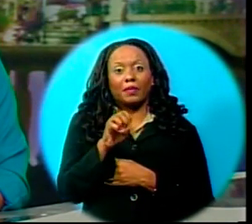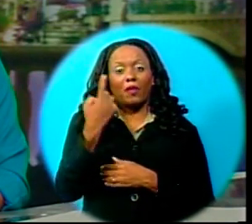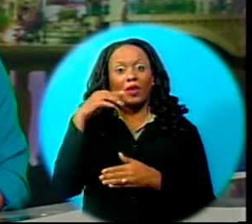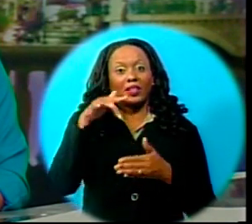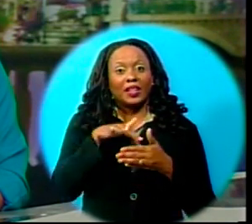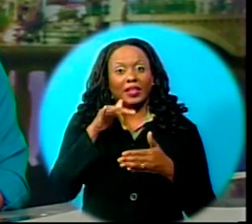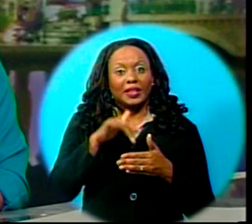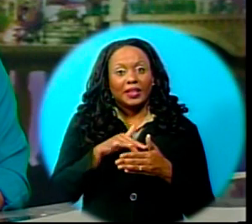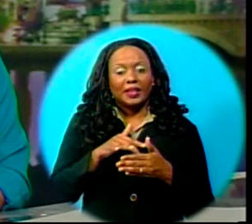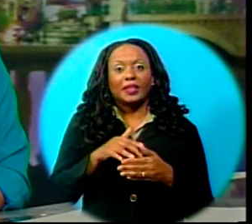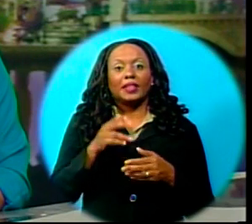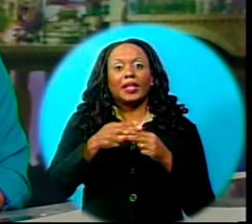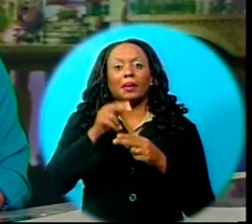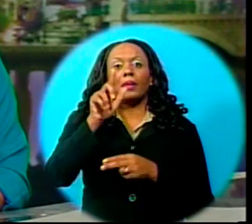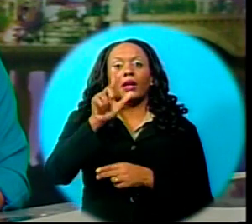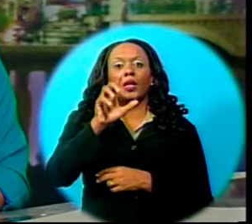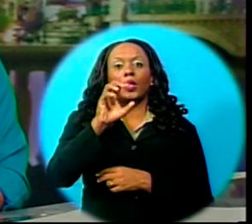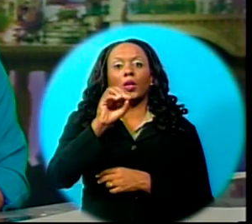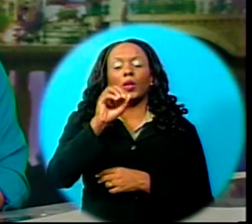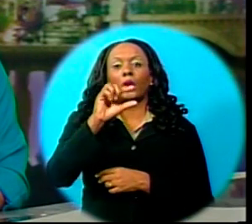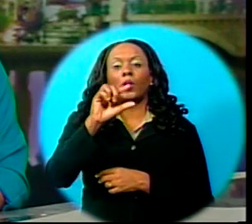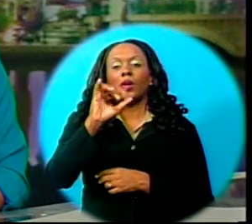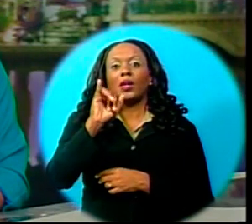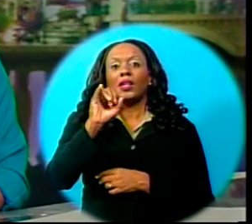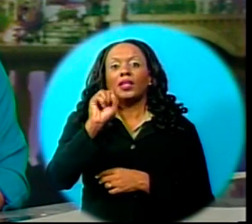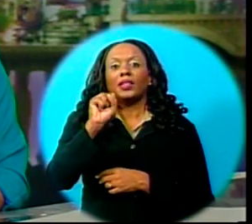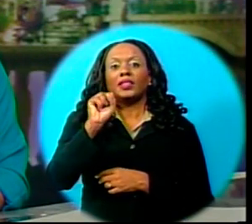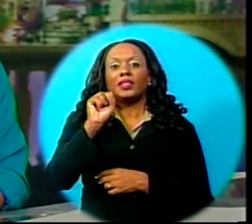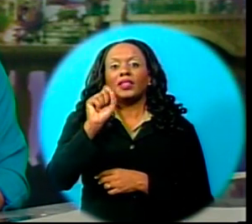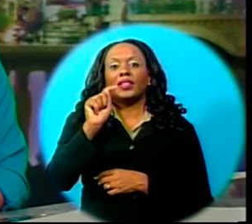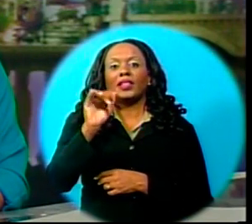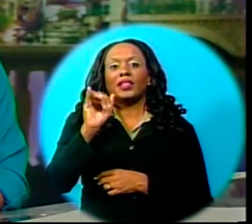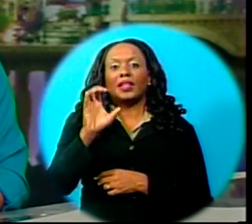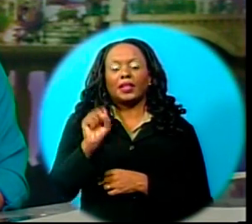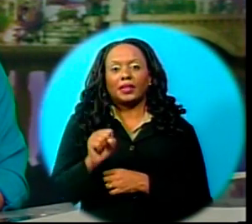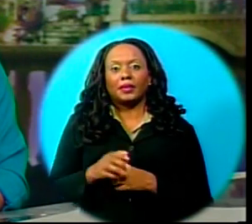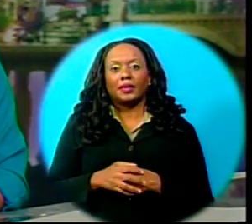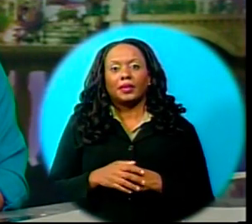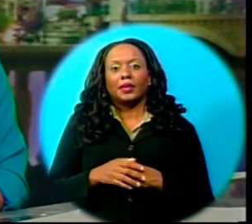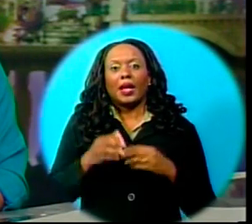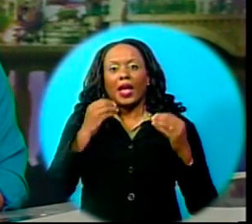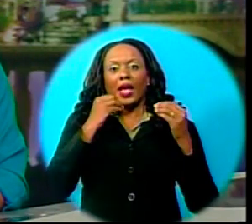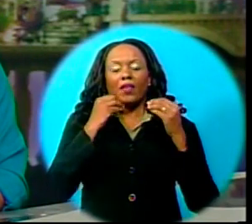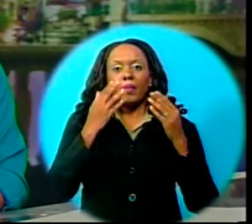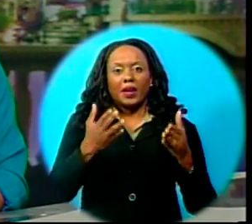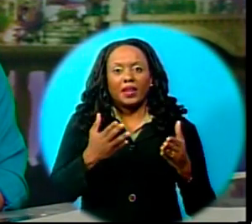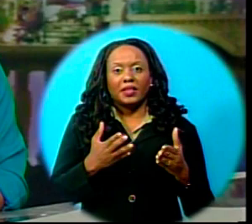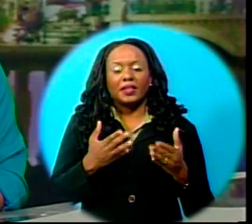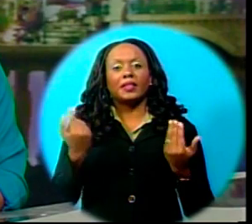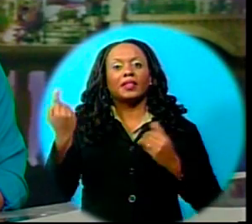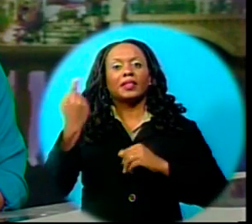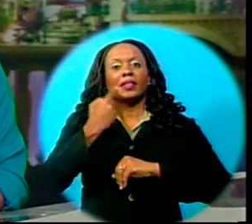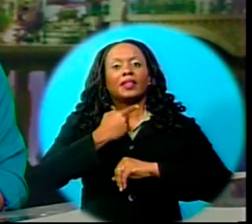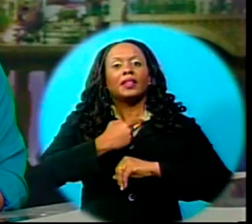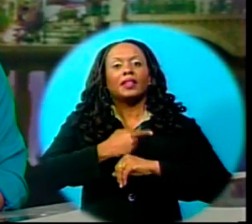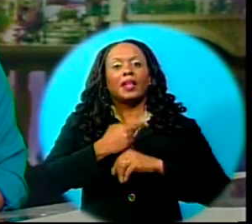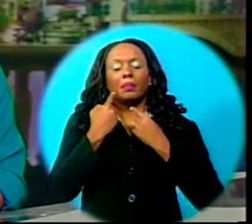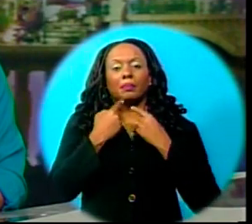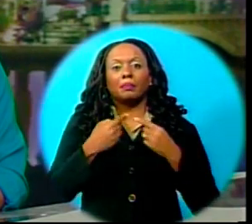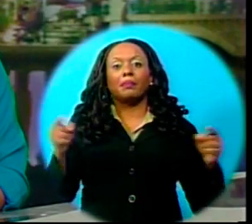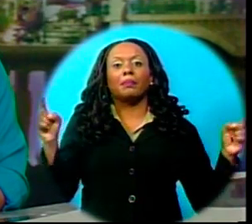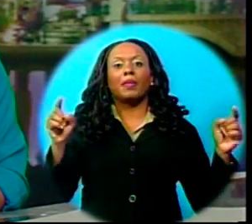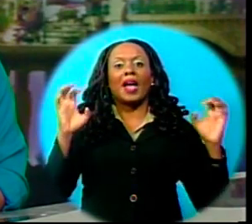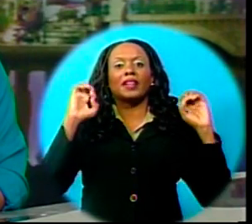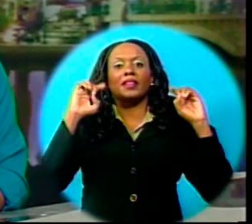Chain Operations. Details on the Cape program were provided by Education Officer in the Ministry of Education, Montej Dean